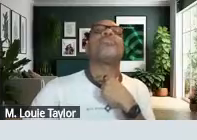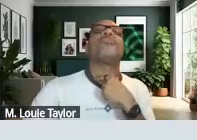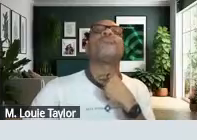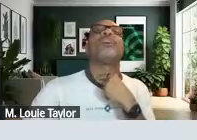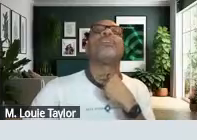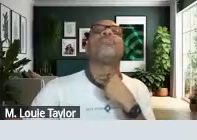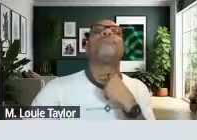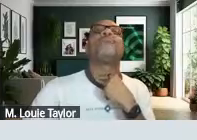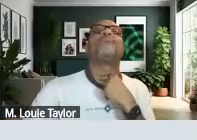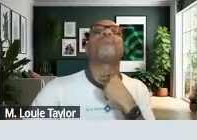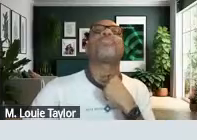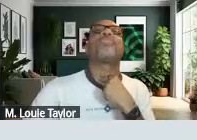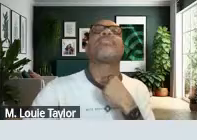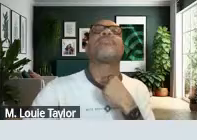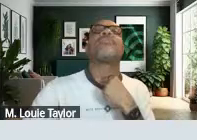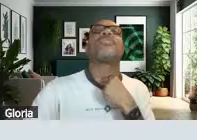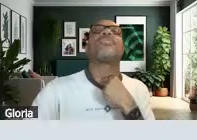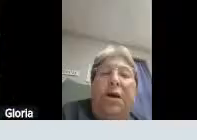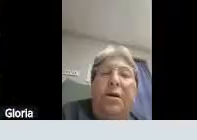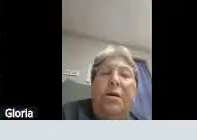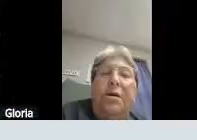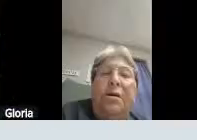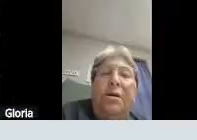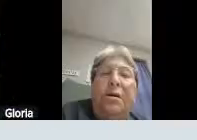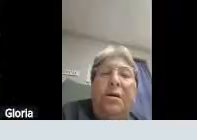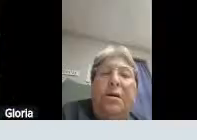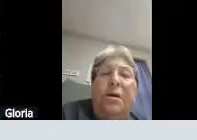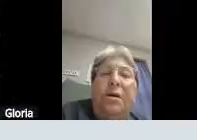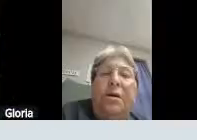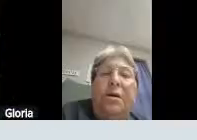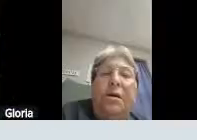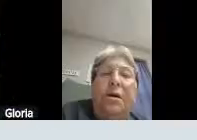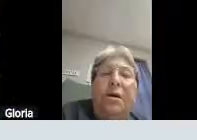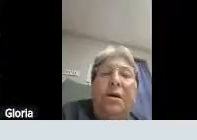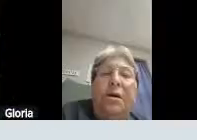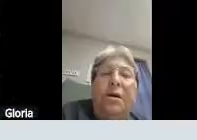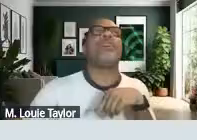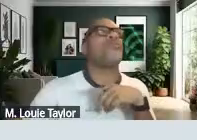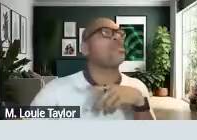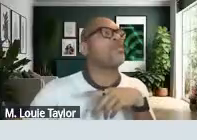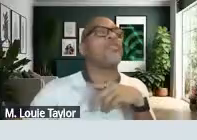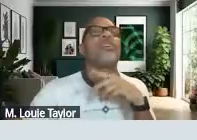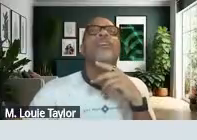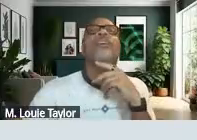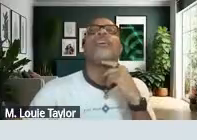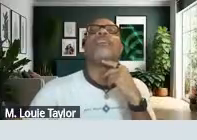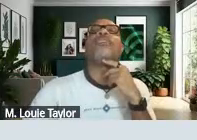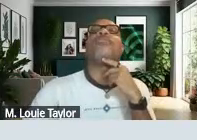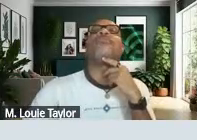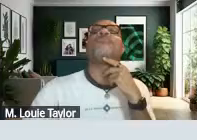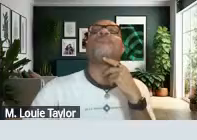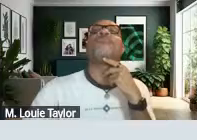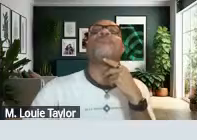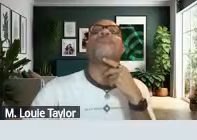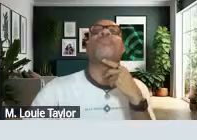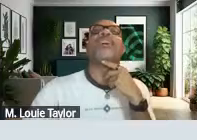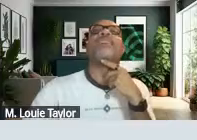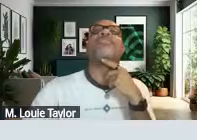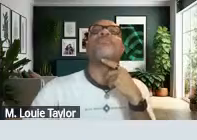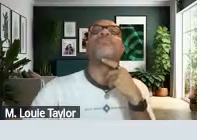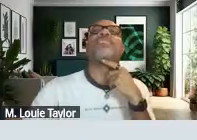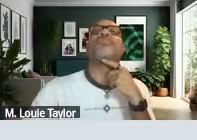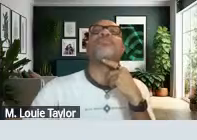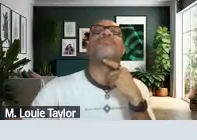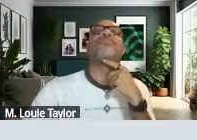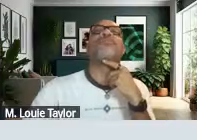actually Your the link? sign up link to go underneath me, which is weird. Um I gotta ask